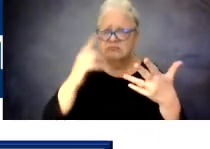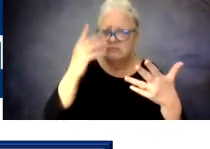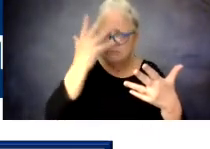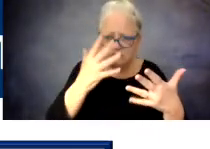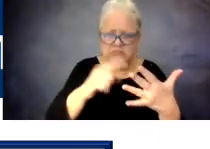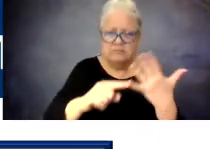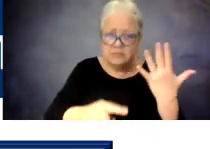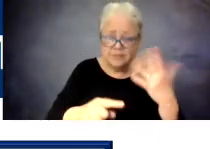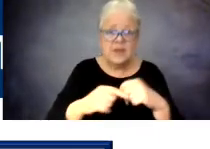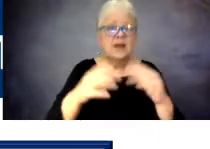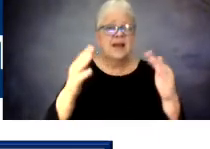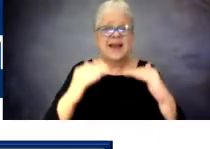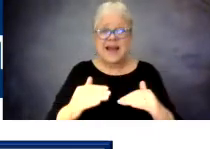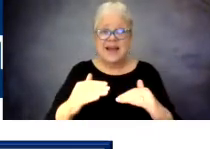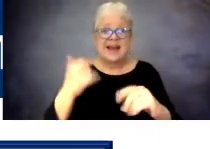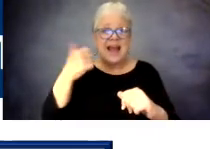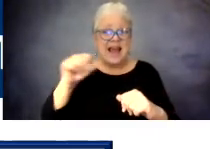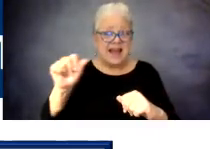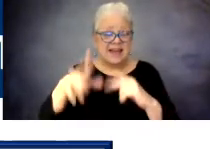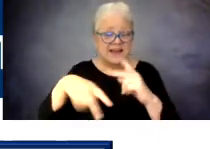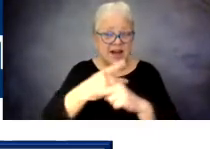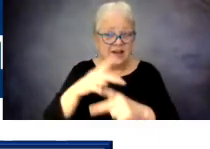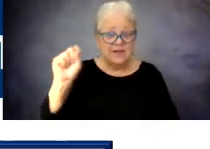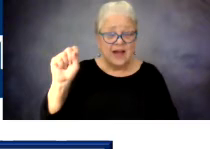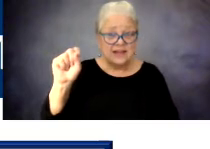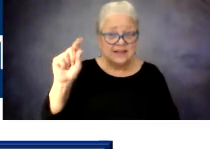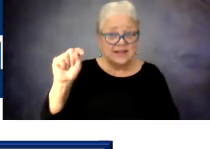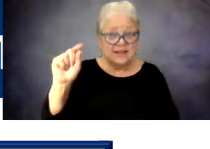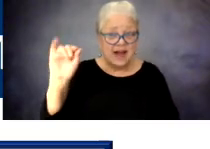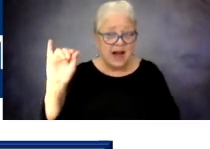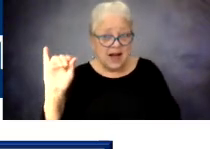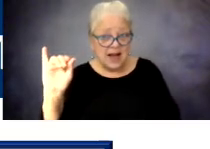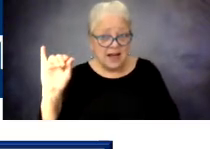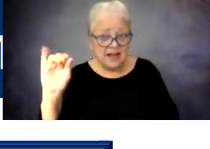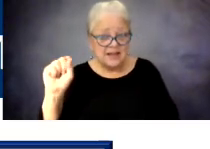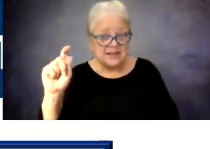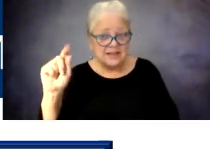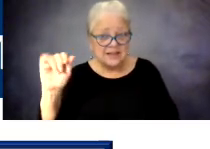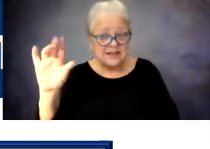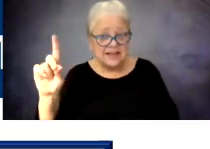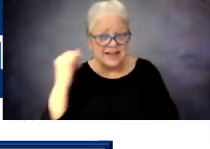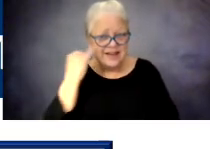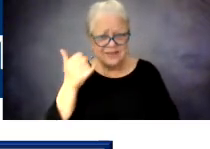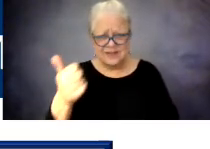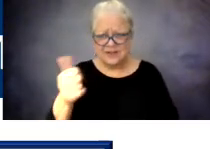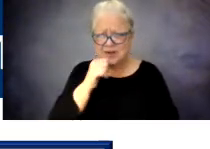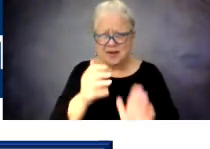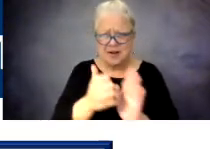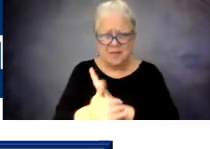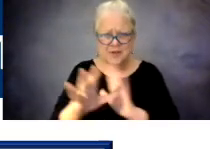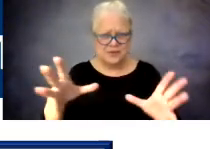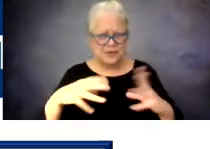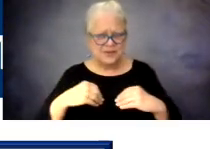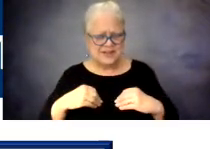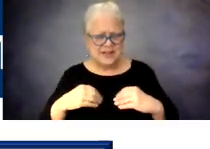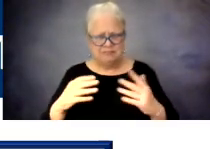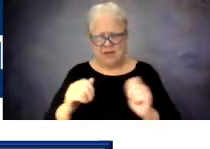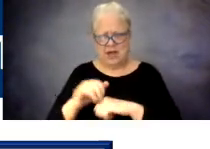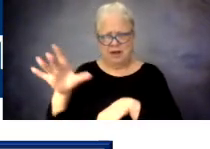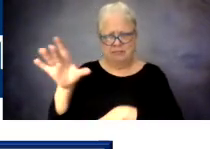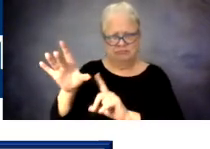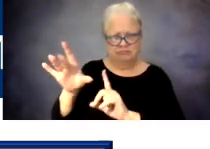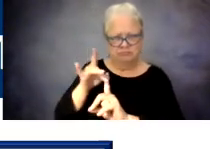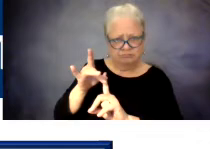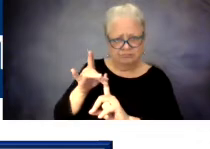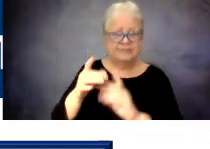is not sexually active or able to consent to sexual activity. Frequent urinary tract infections. It can actually have the opposite